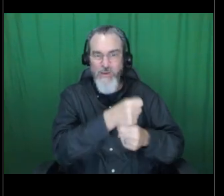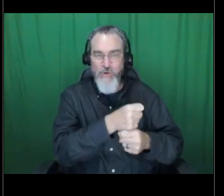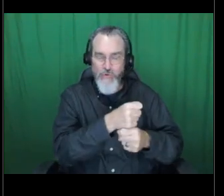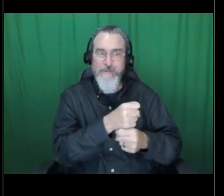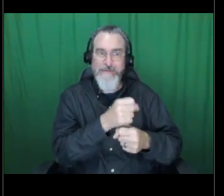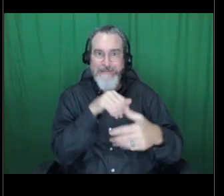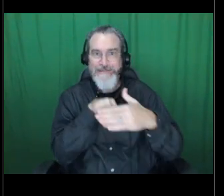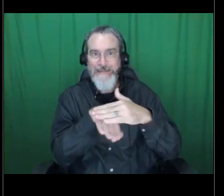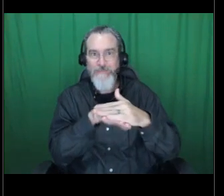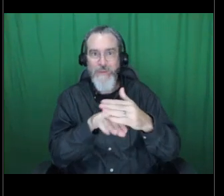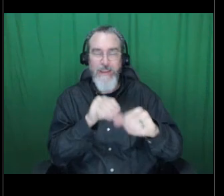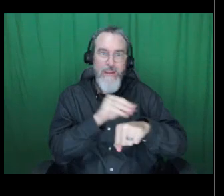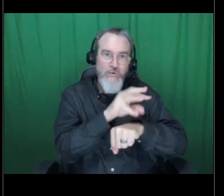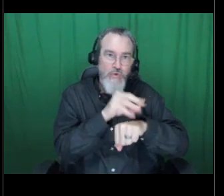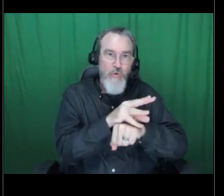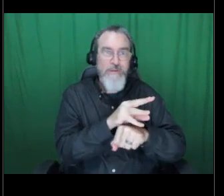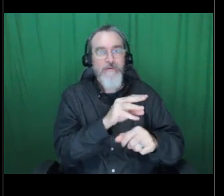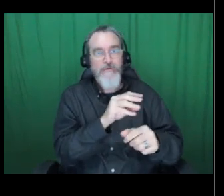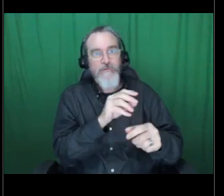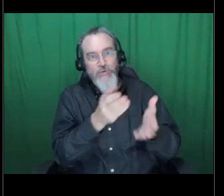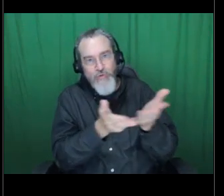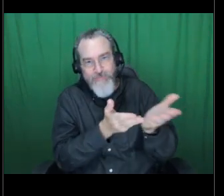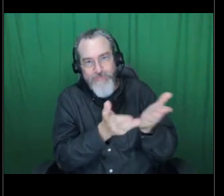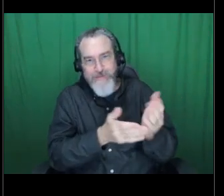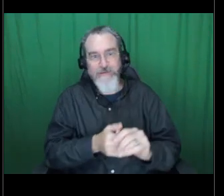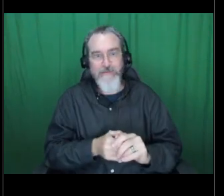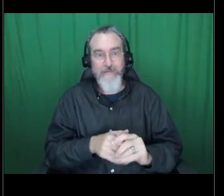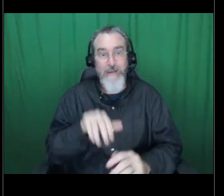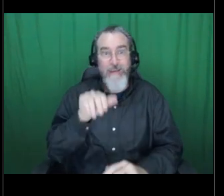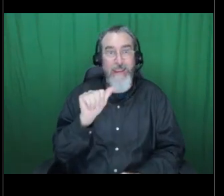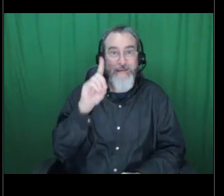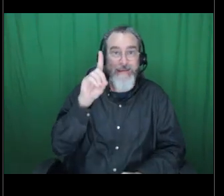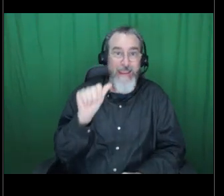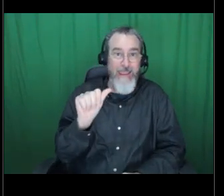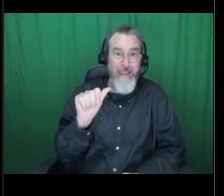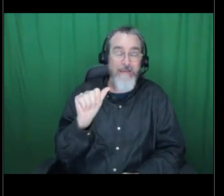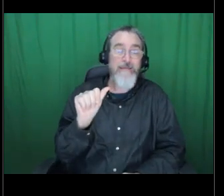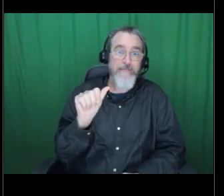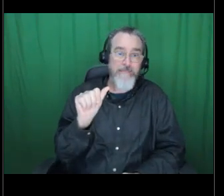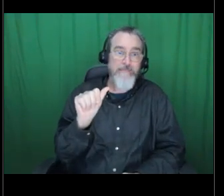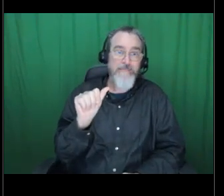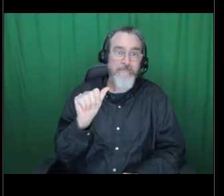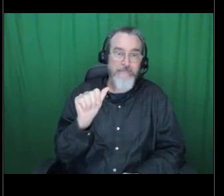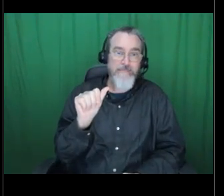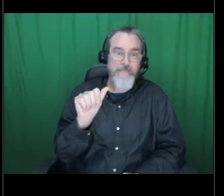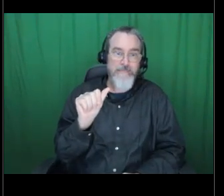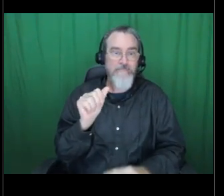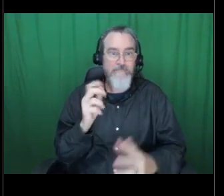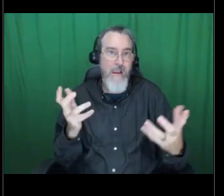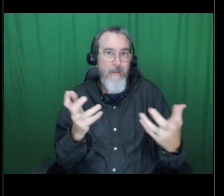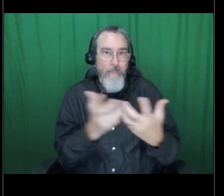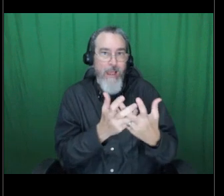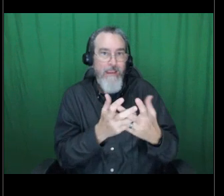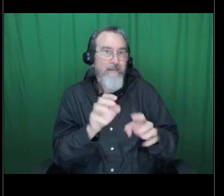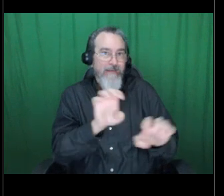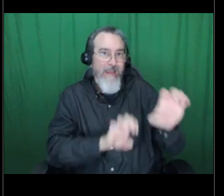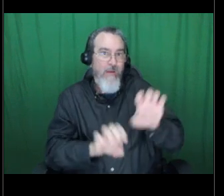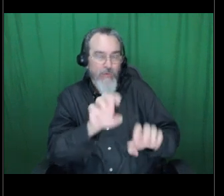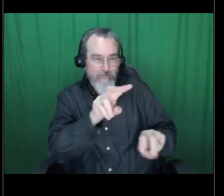services, Americans with Disabilities Act, ADA compliance